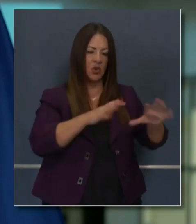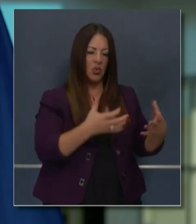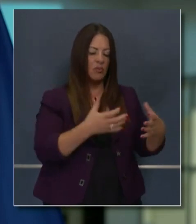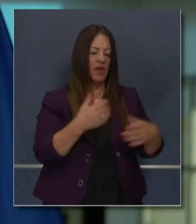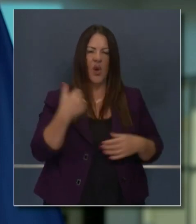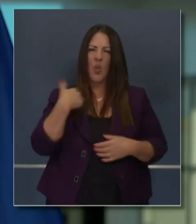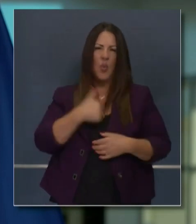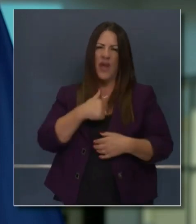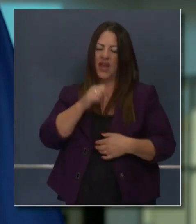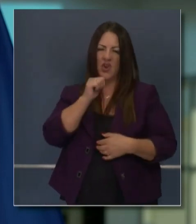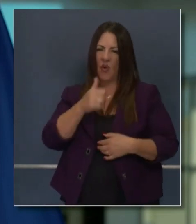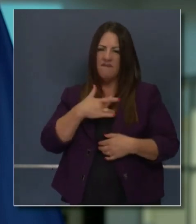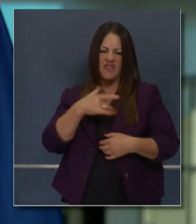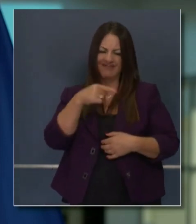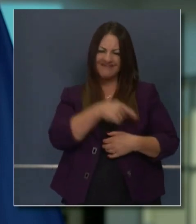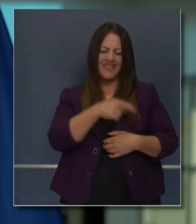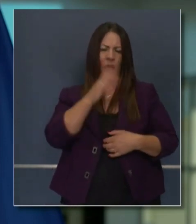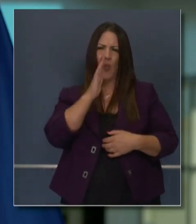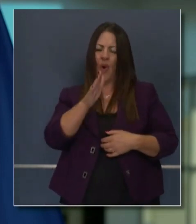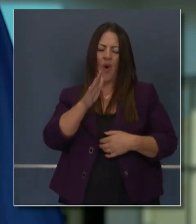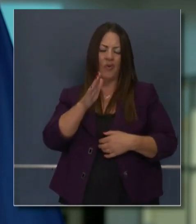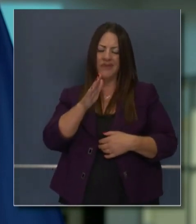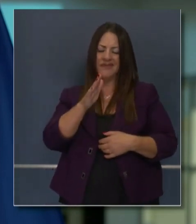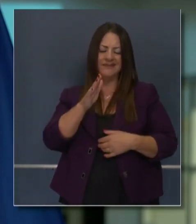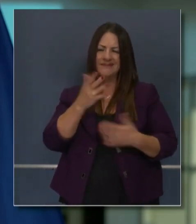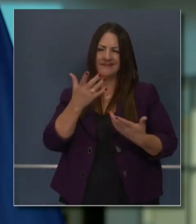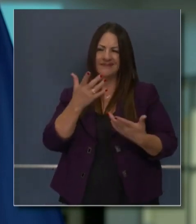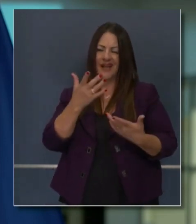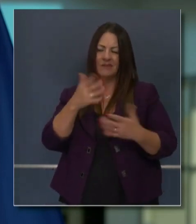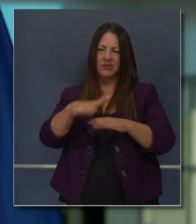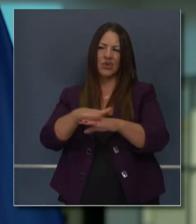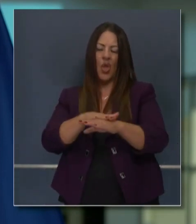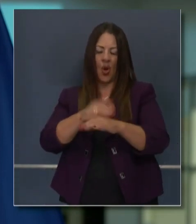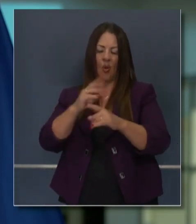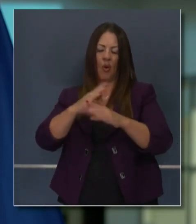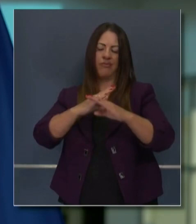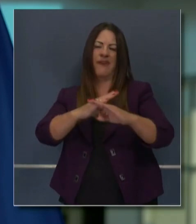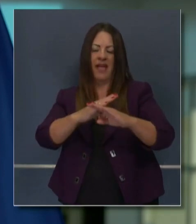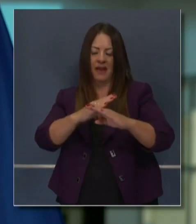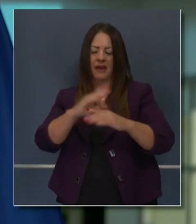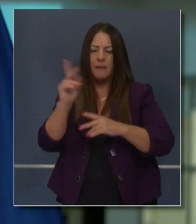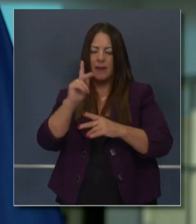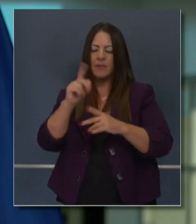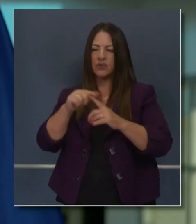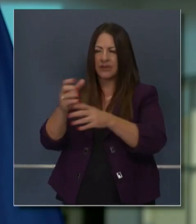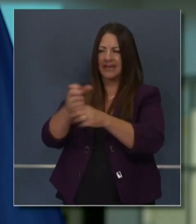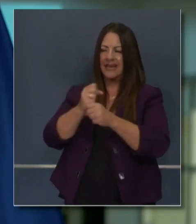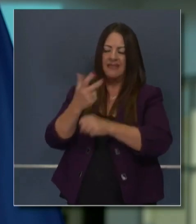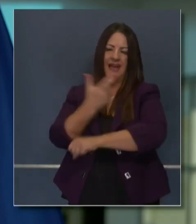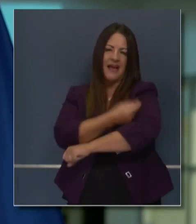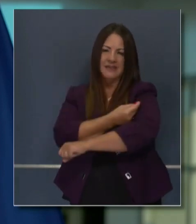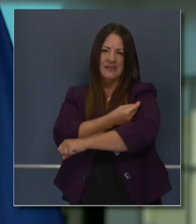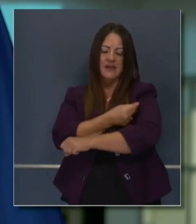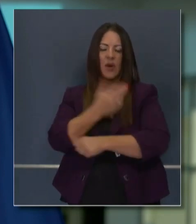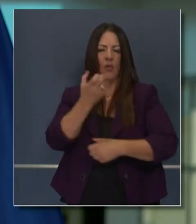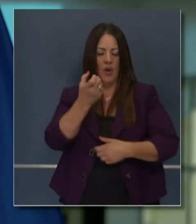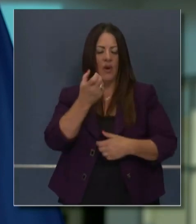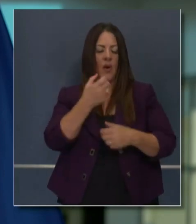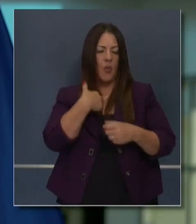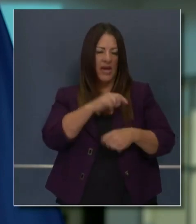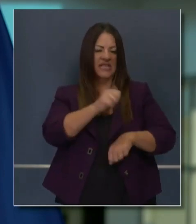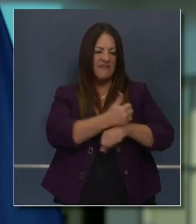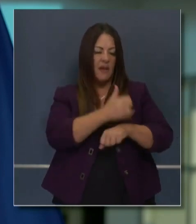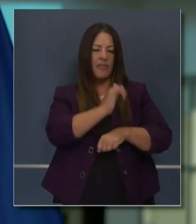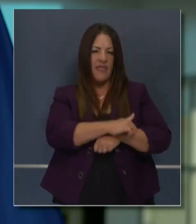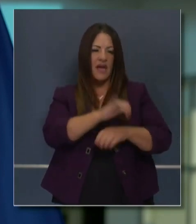impeding the distribution. In fact, only reinforcing the confidence people have in accessing the